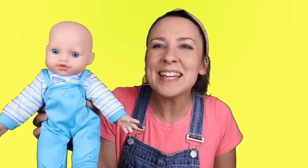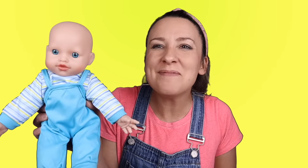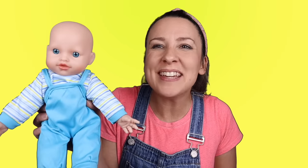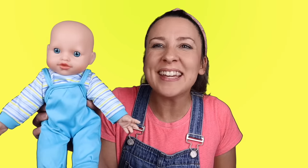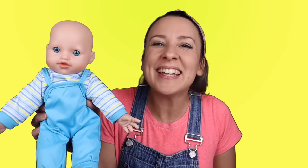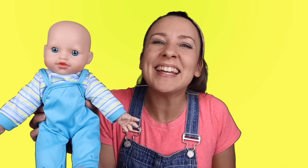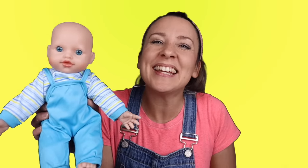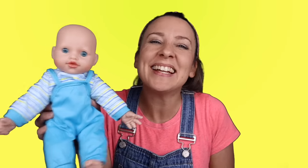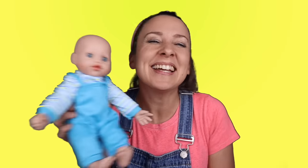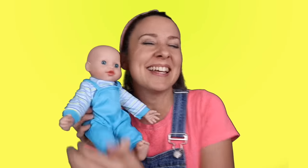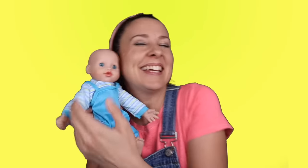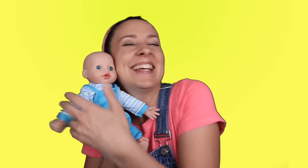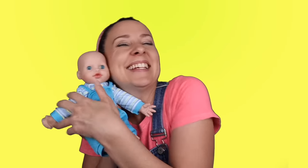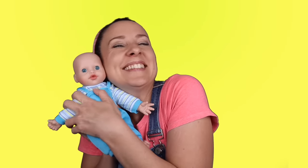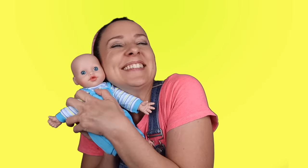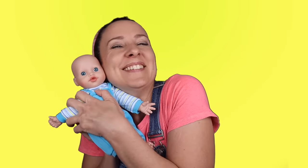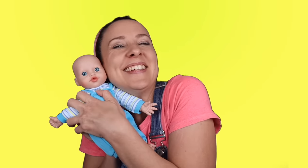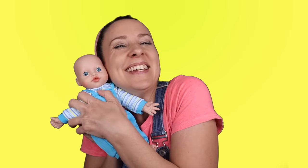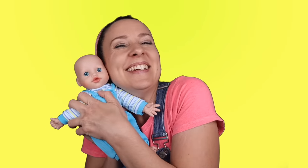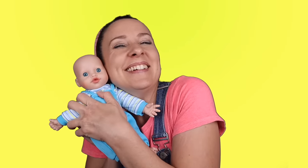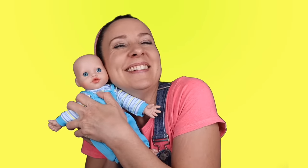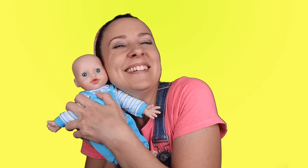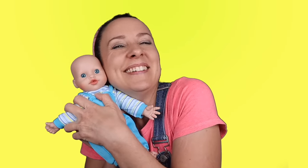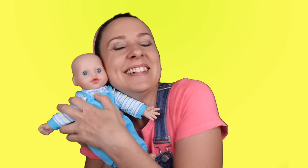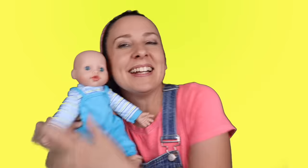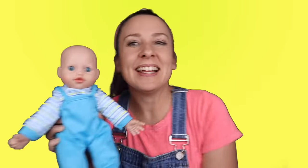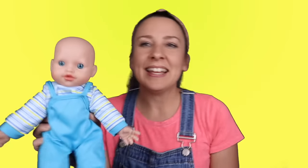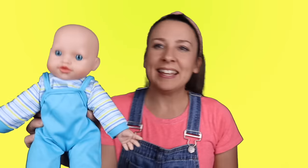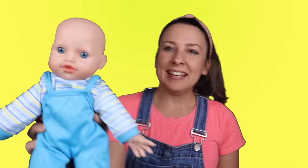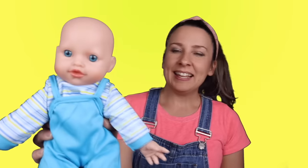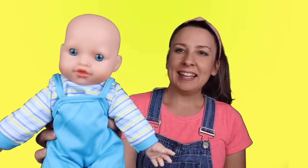you got a baby. So cute.